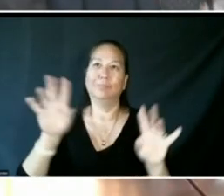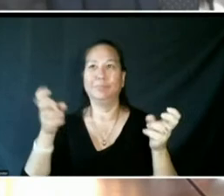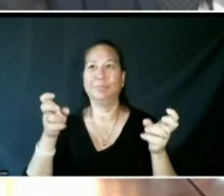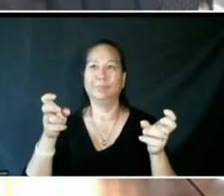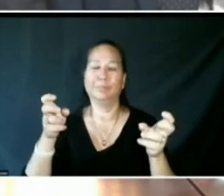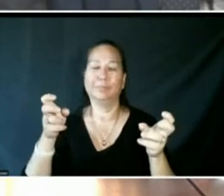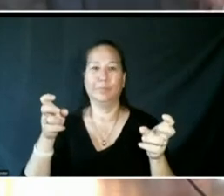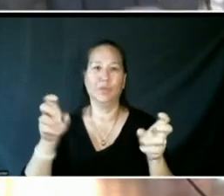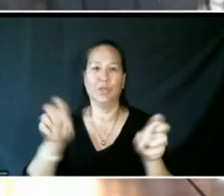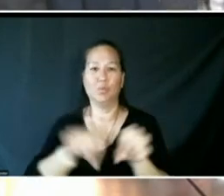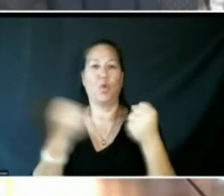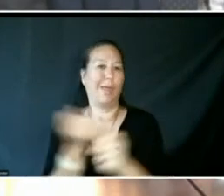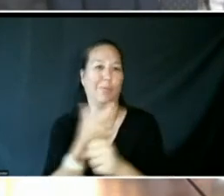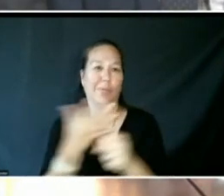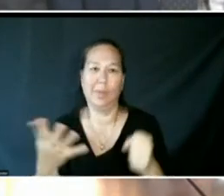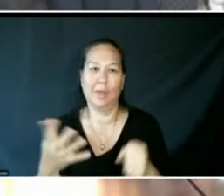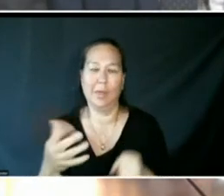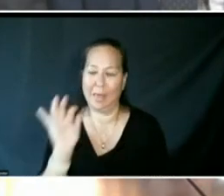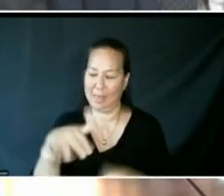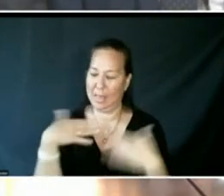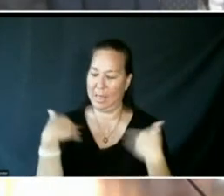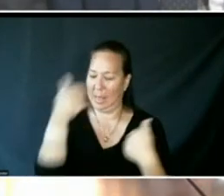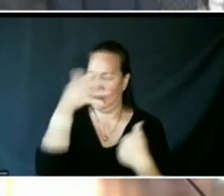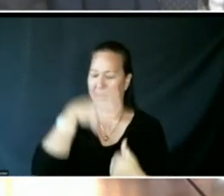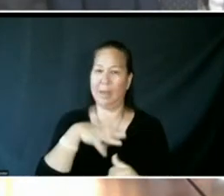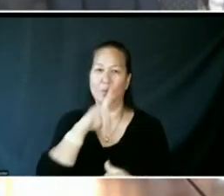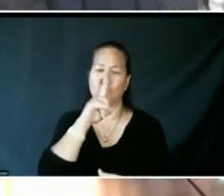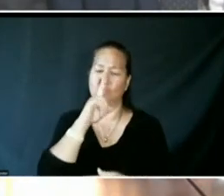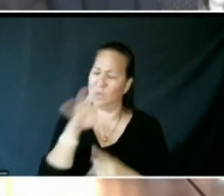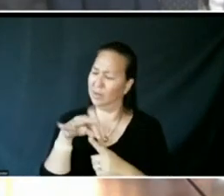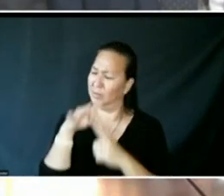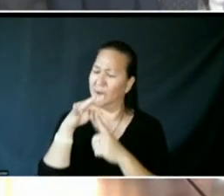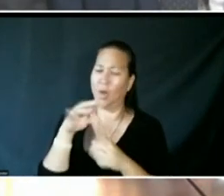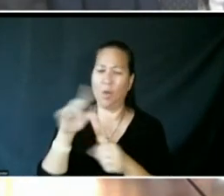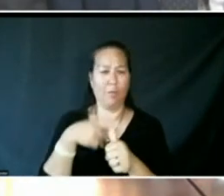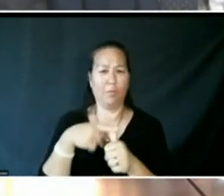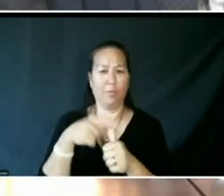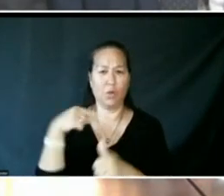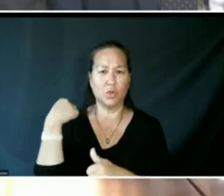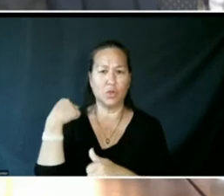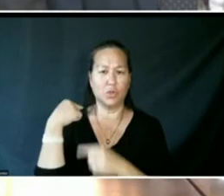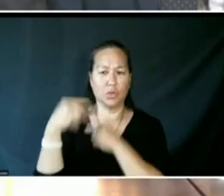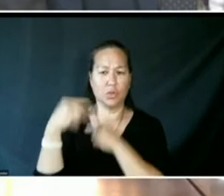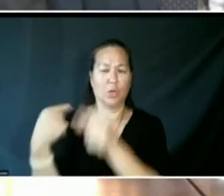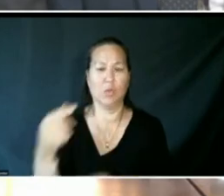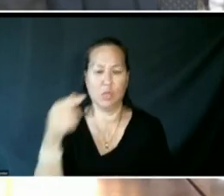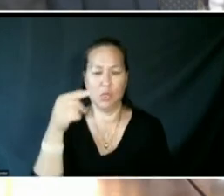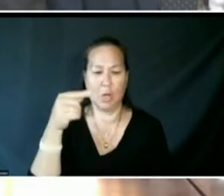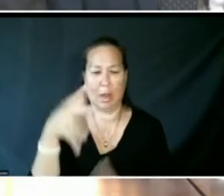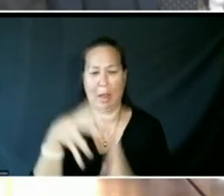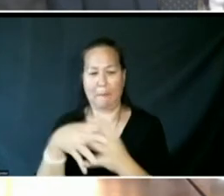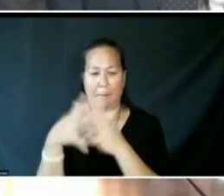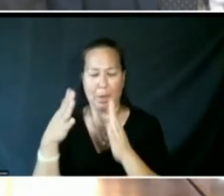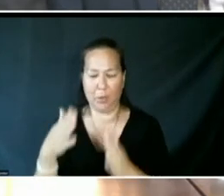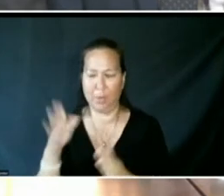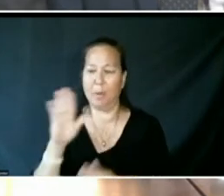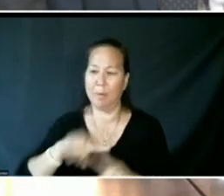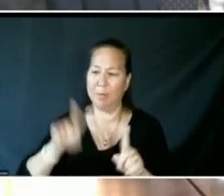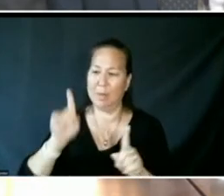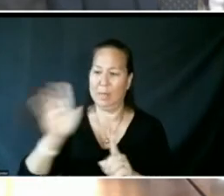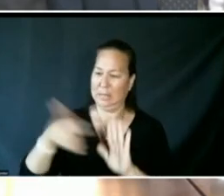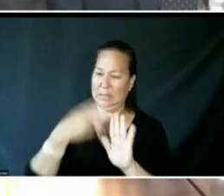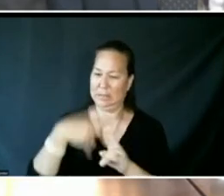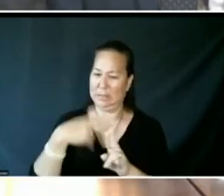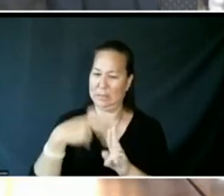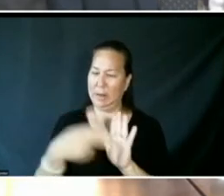Had the young man's name. It was a very unique name. I believe it was a first-generation American. And it said, had his name. You committed